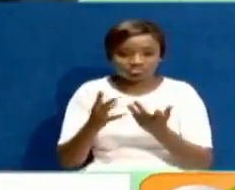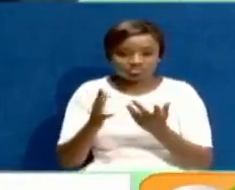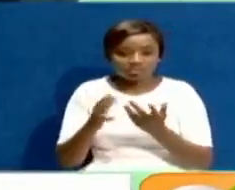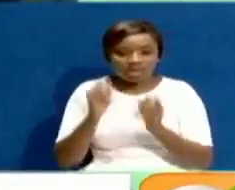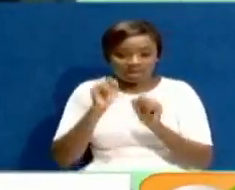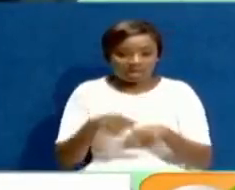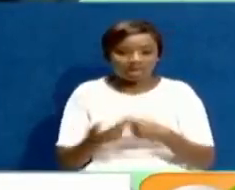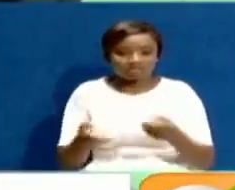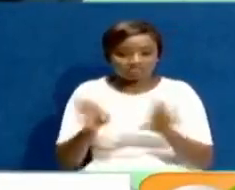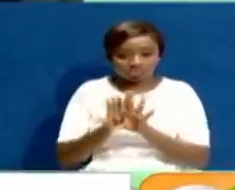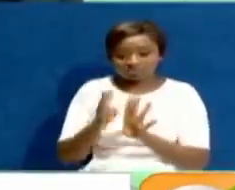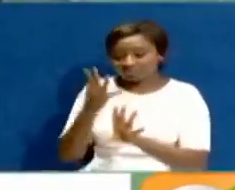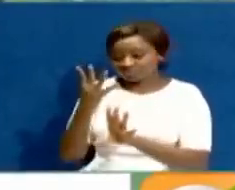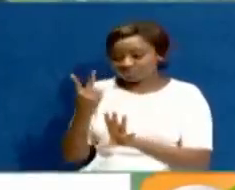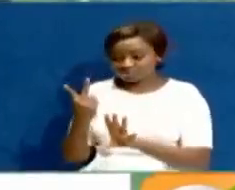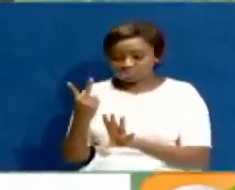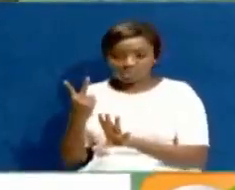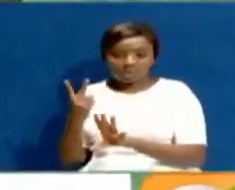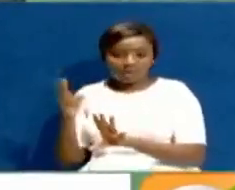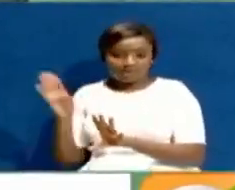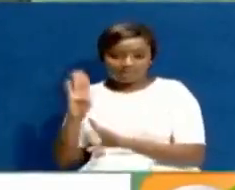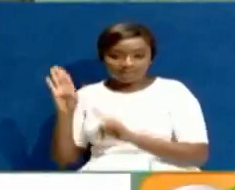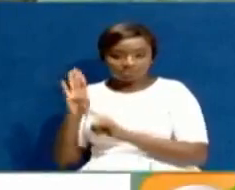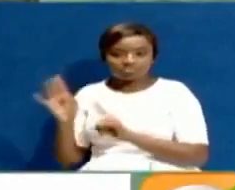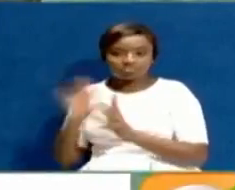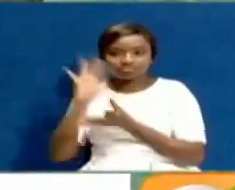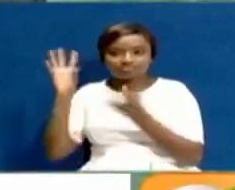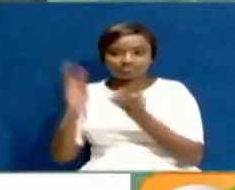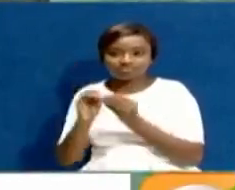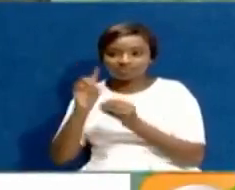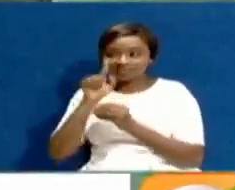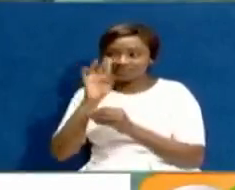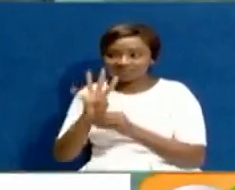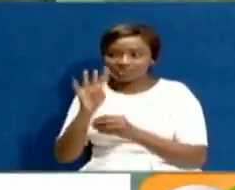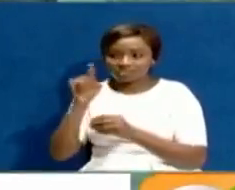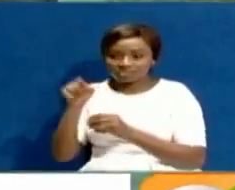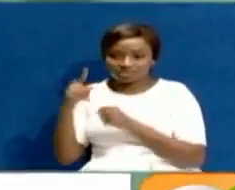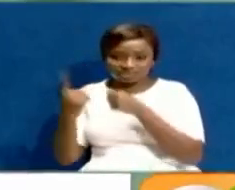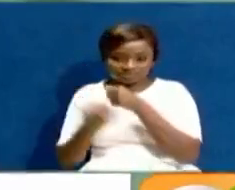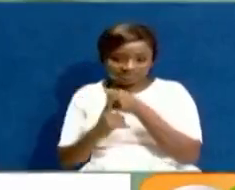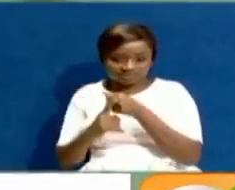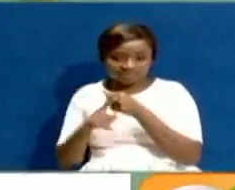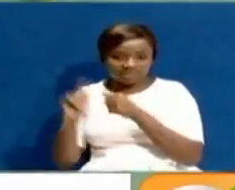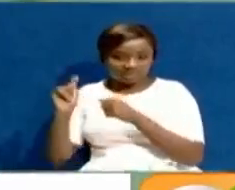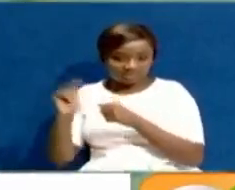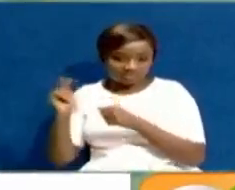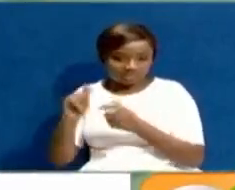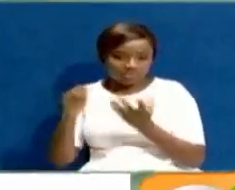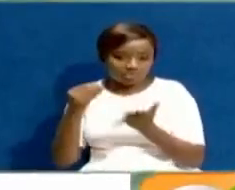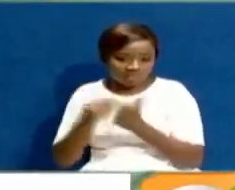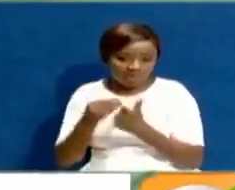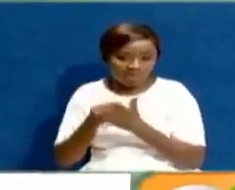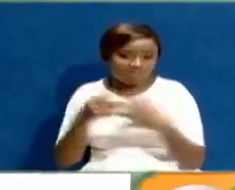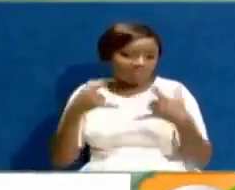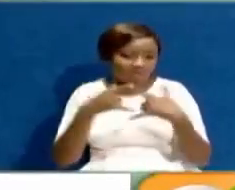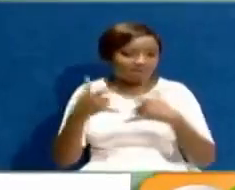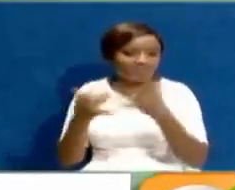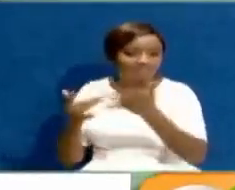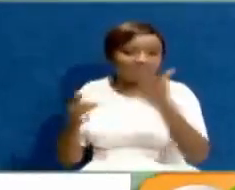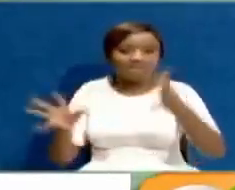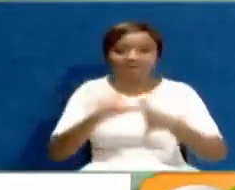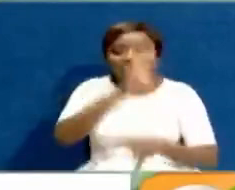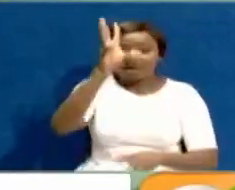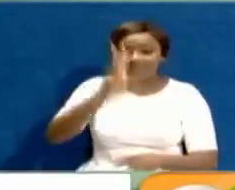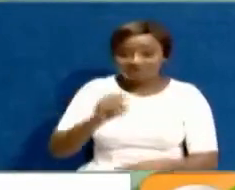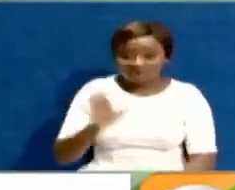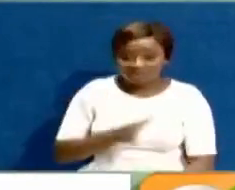the $42 billion, or roughly 4.6 trillion shillings, financing gap for African women across different business